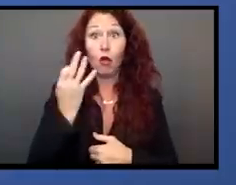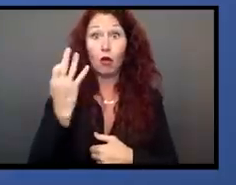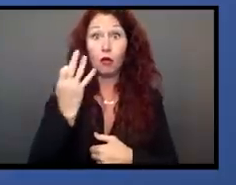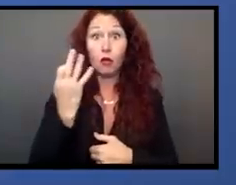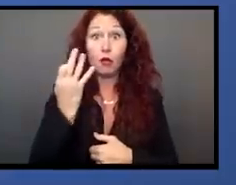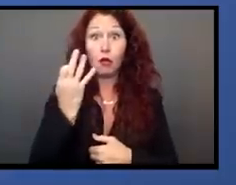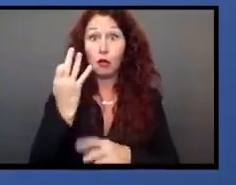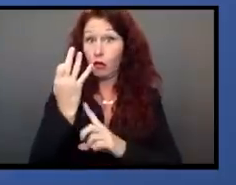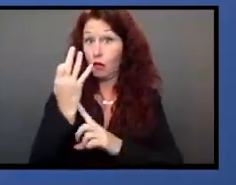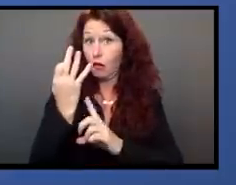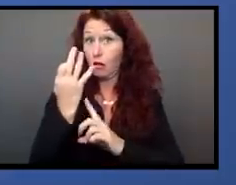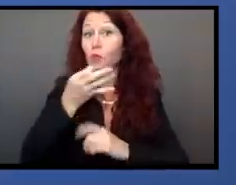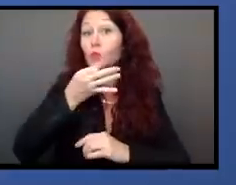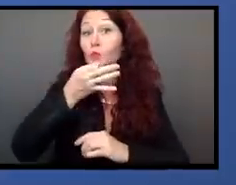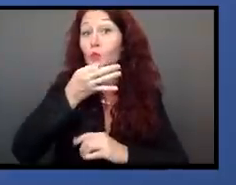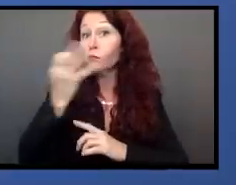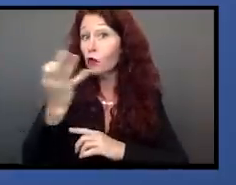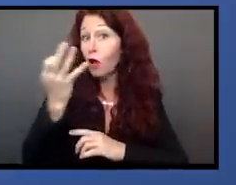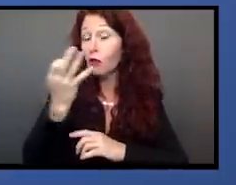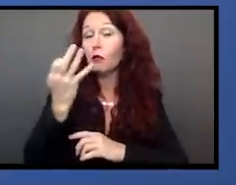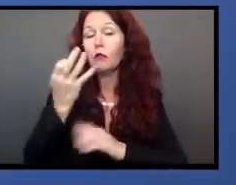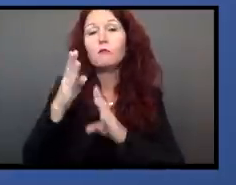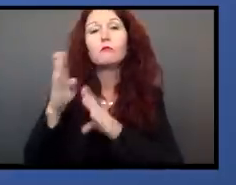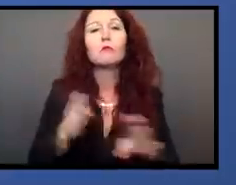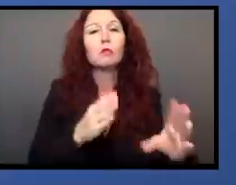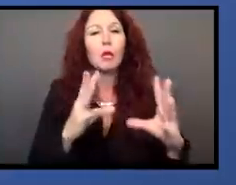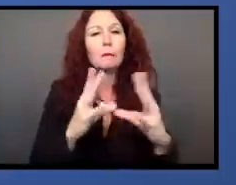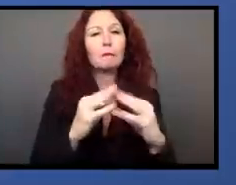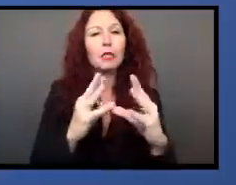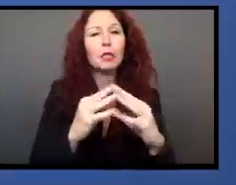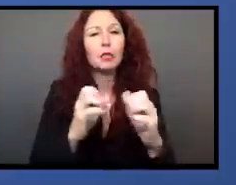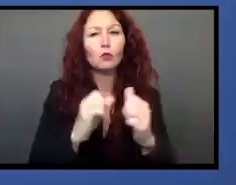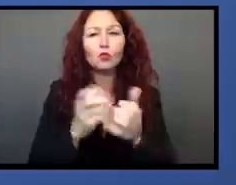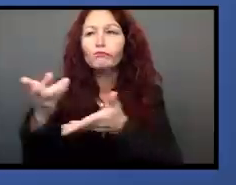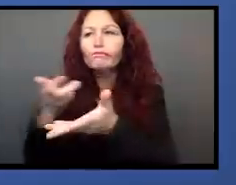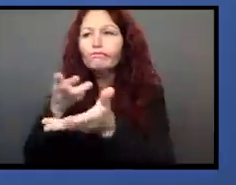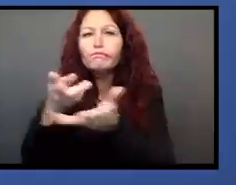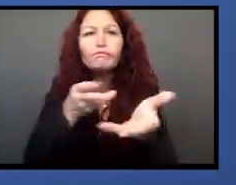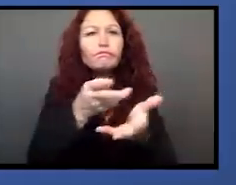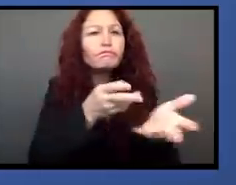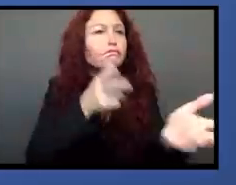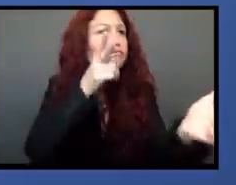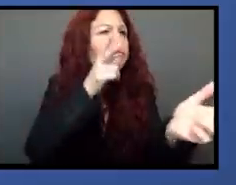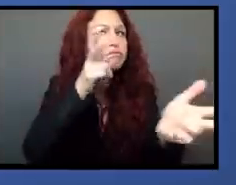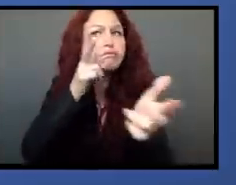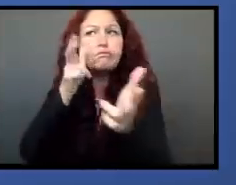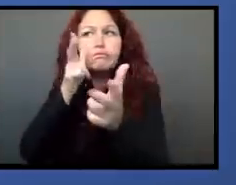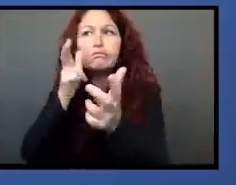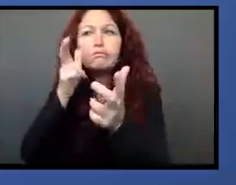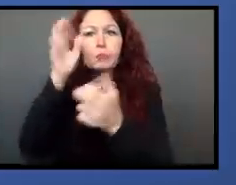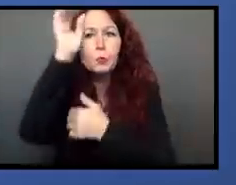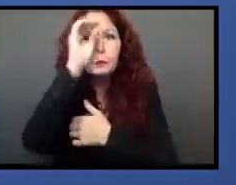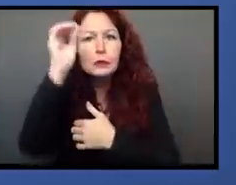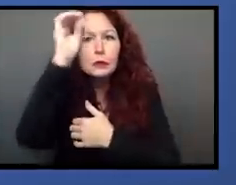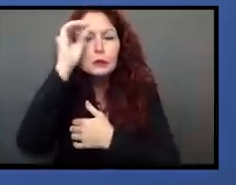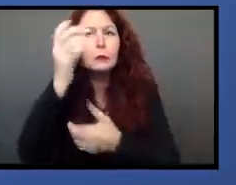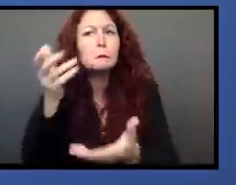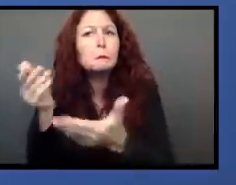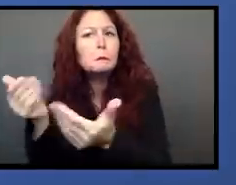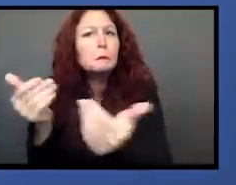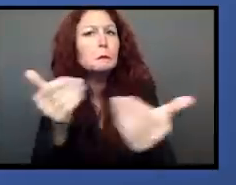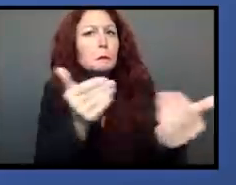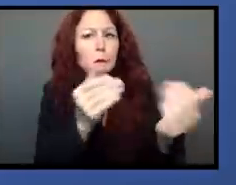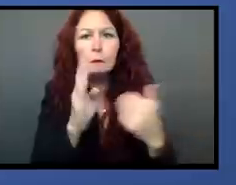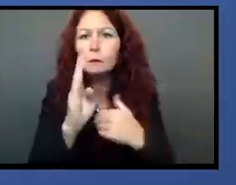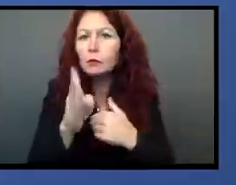input. Our community's health continues to be my top concern. I want to remind everyone about CDC guidelines on using